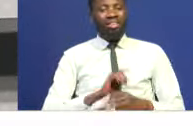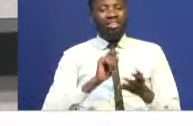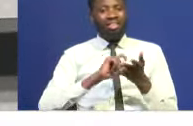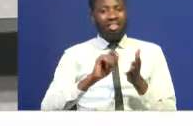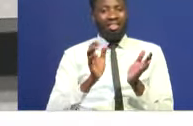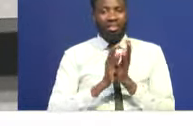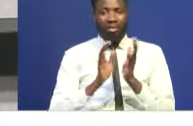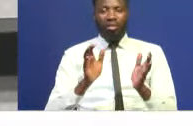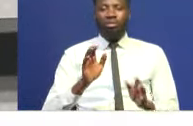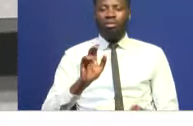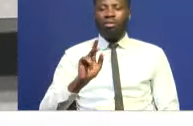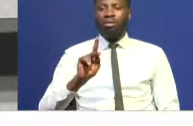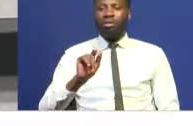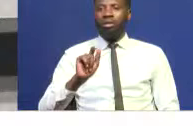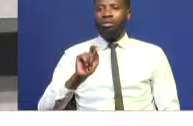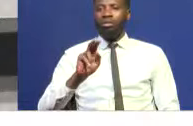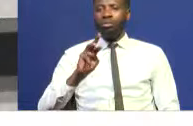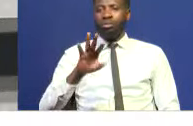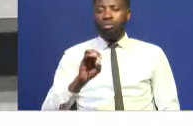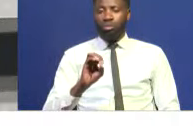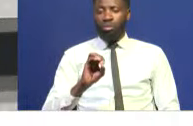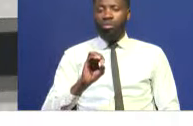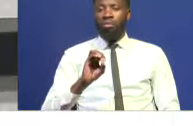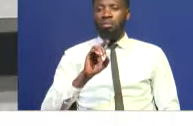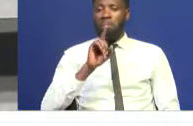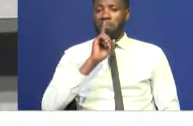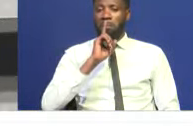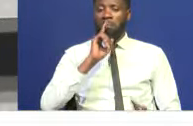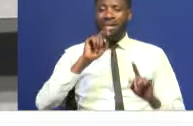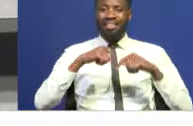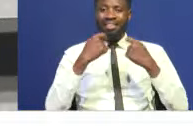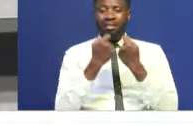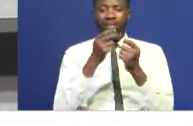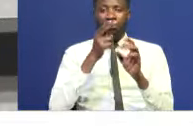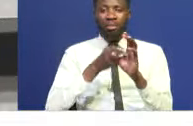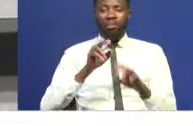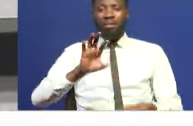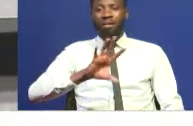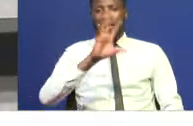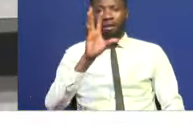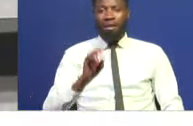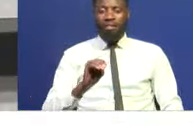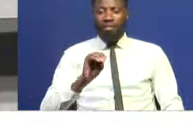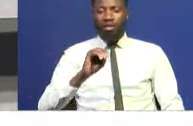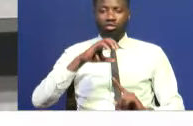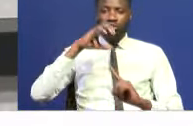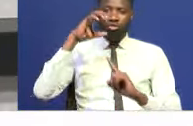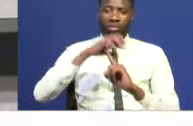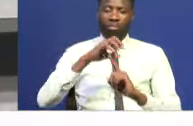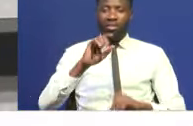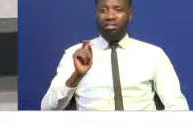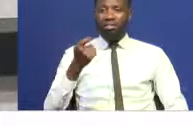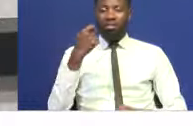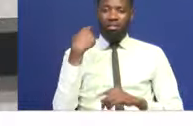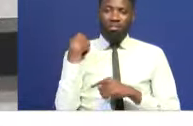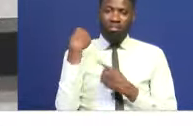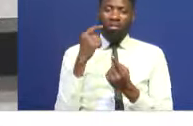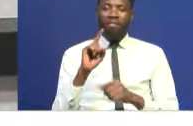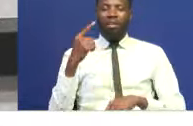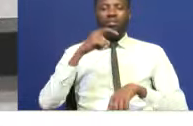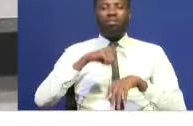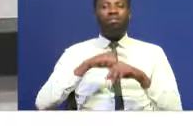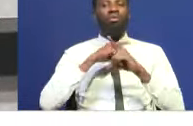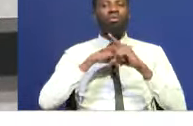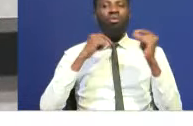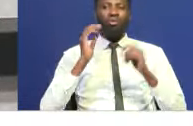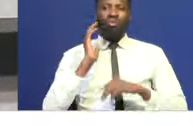Justus Katumo confirmed that the teams which will feature in the African Championships, which Kenya will be hosting for the first time, was unveiled.